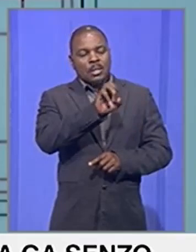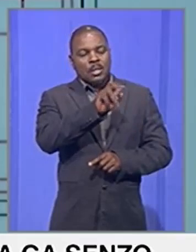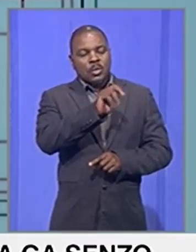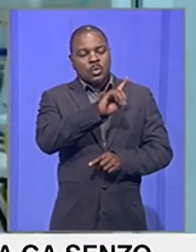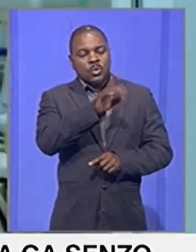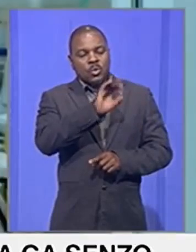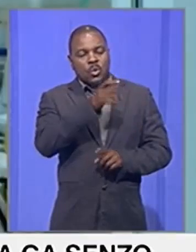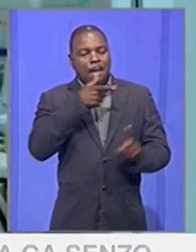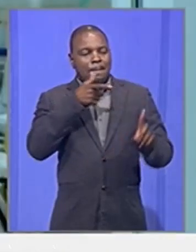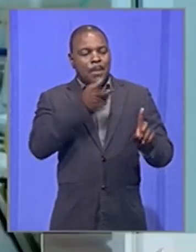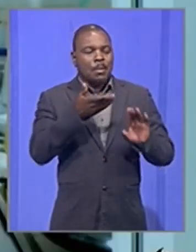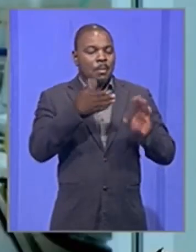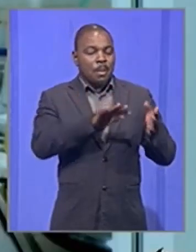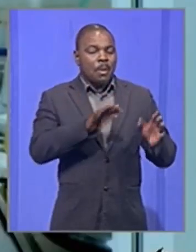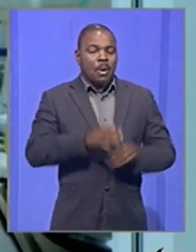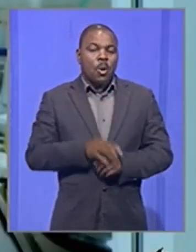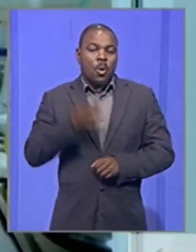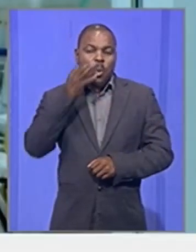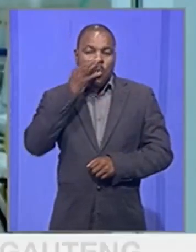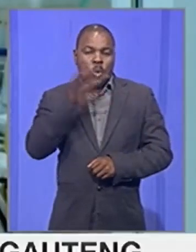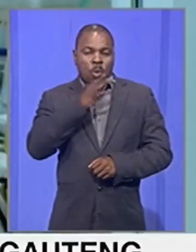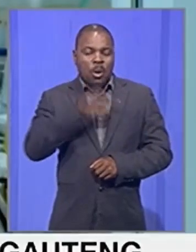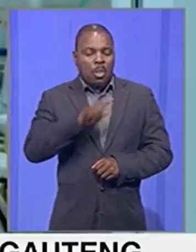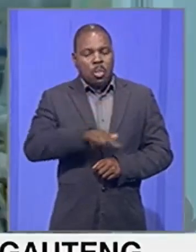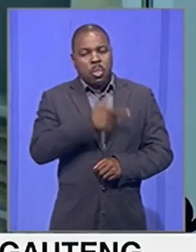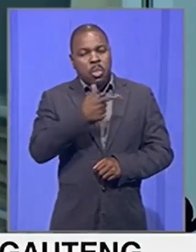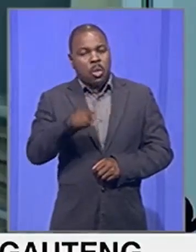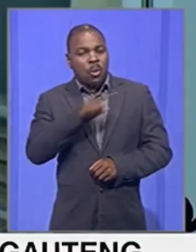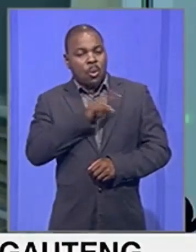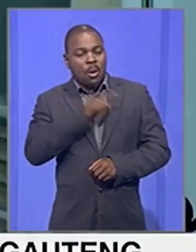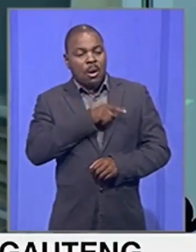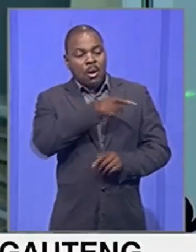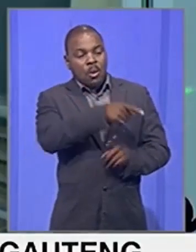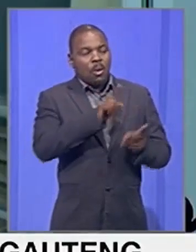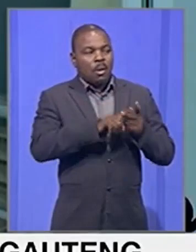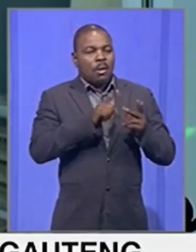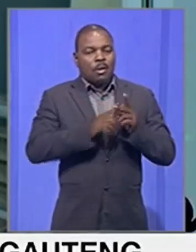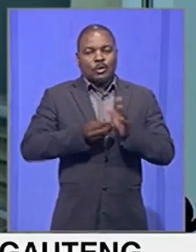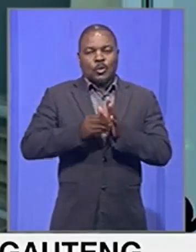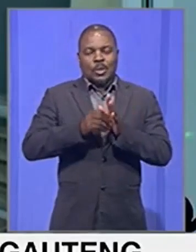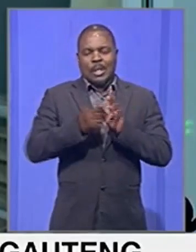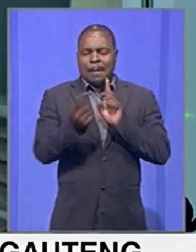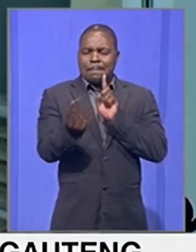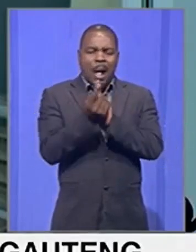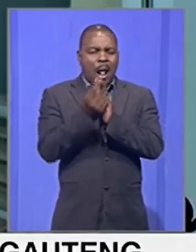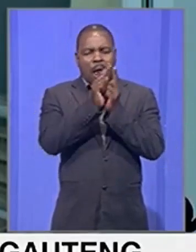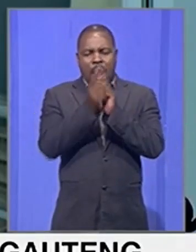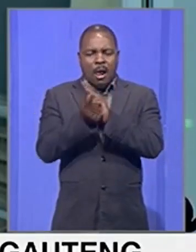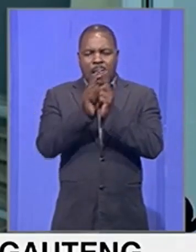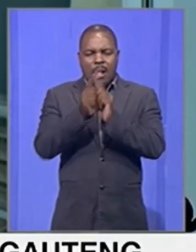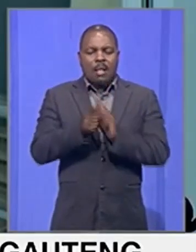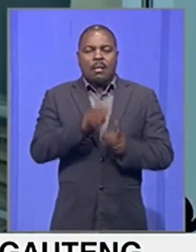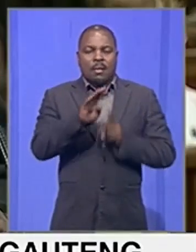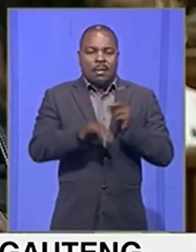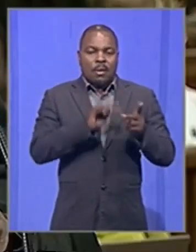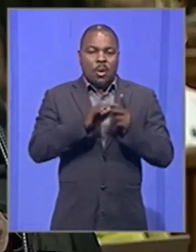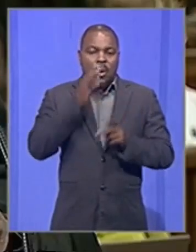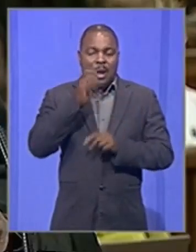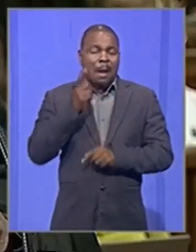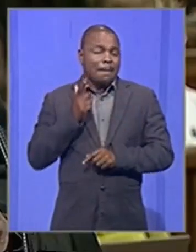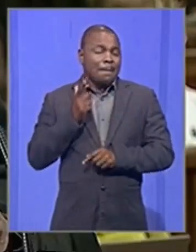lone. A re sethunya se ne sa phamphomologa moraga gore Senzo le Serukhutle balwe. Thwala o pakile gore modumo wa sethunya o ne o le kwa